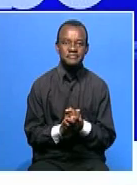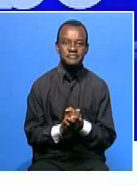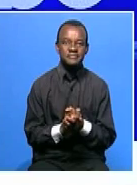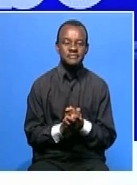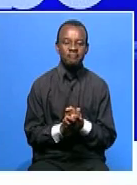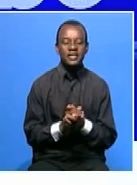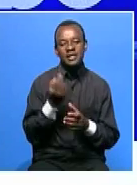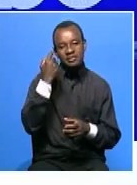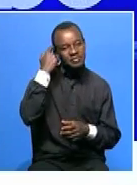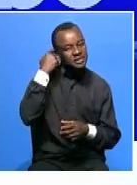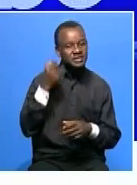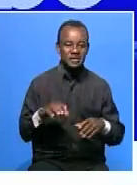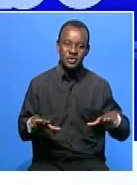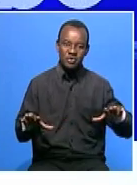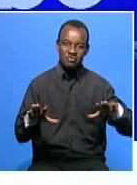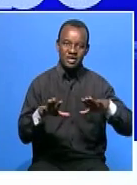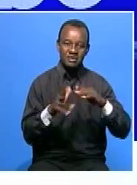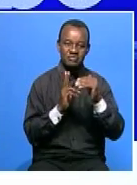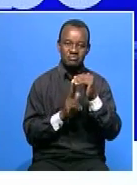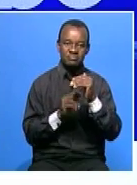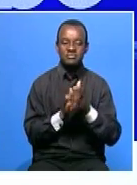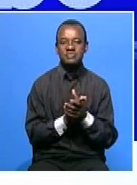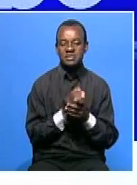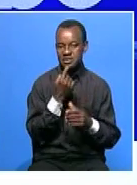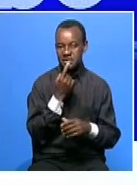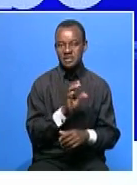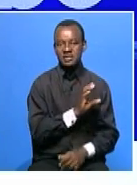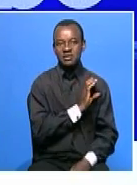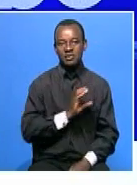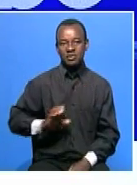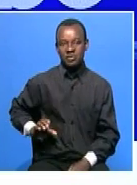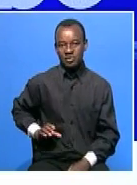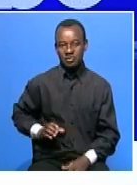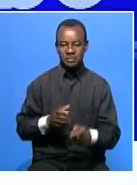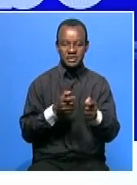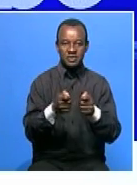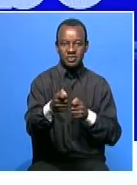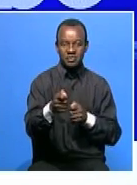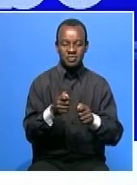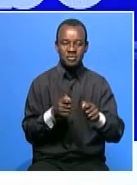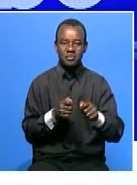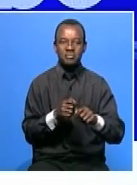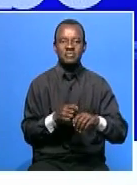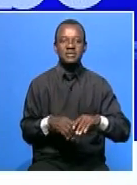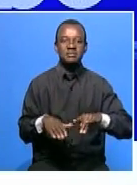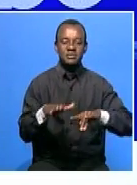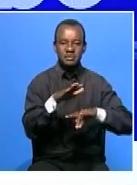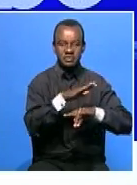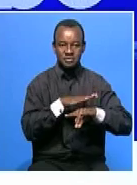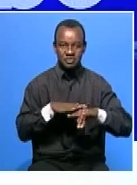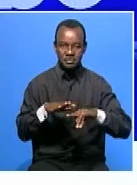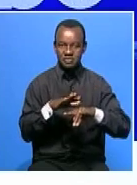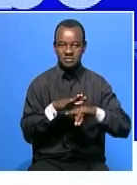The Environment and Tourism Ministry says Conservancy management committees are supposed to channel benefits to people living within those areas as per the